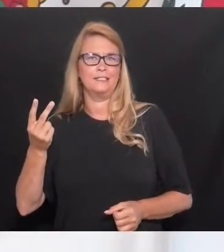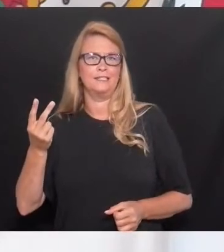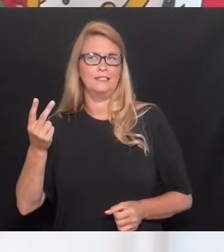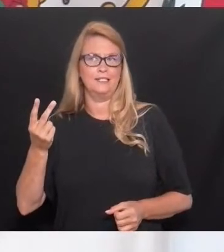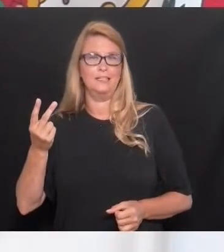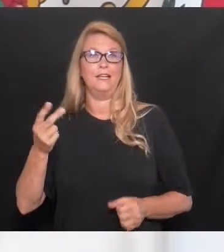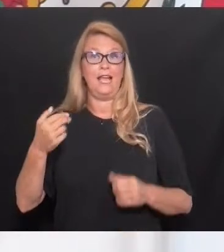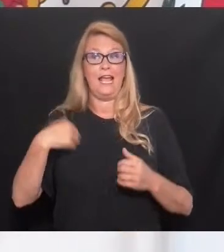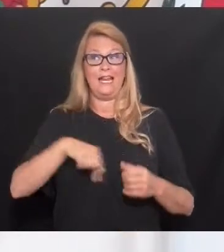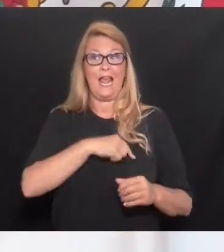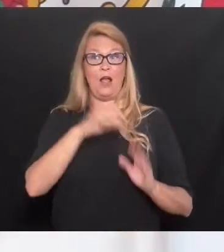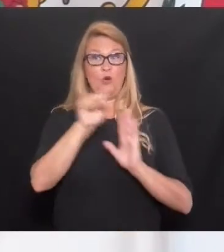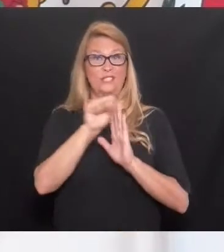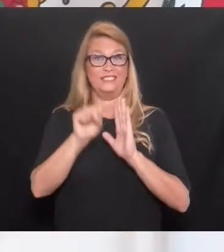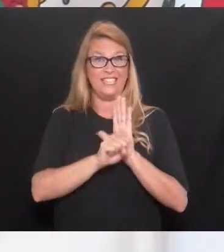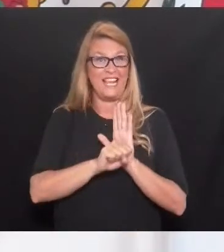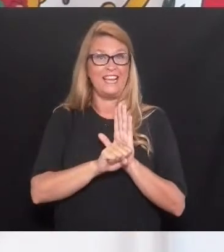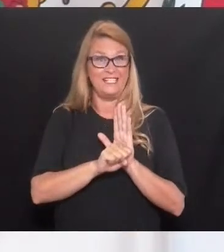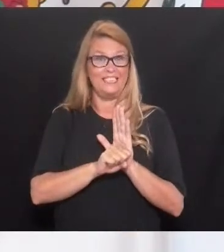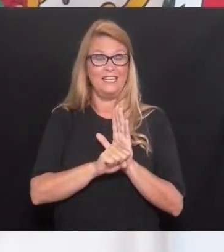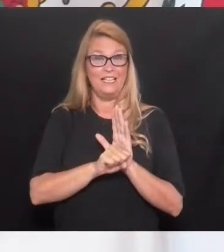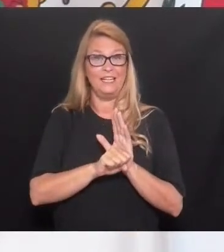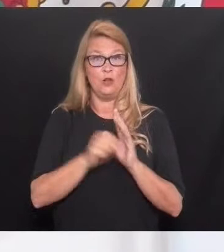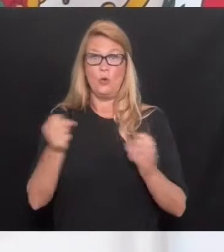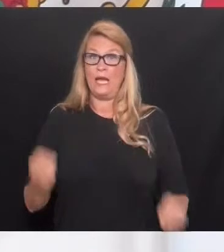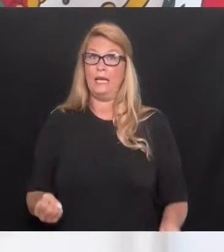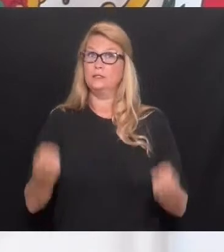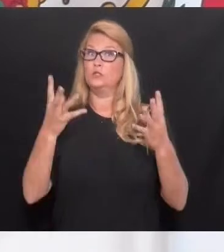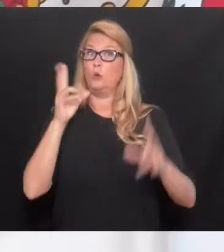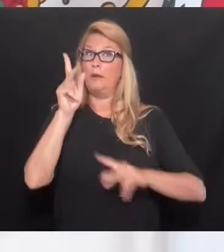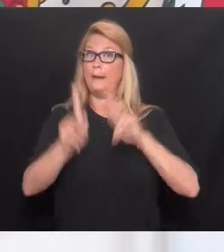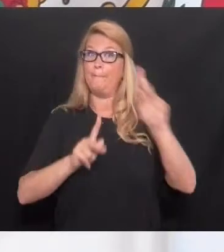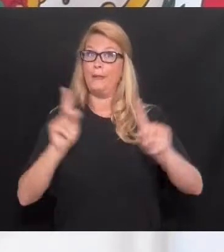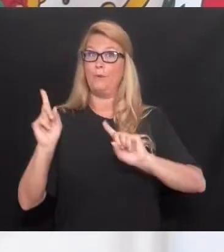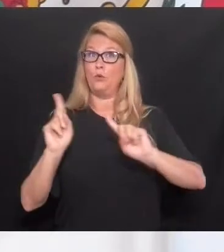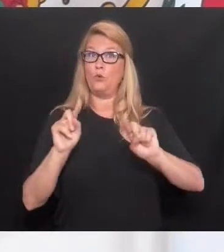in our state as far as a record turnout of voters.